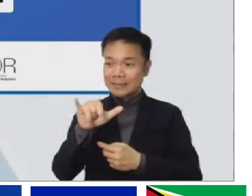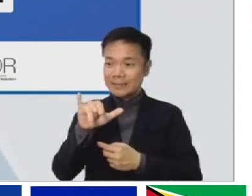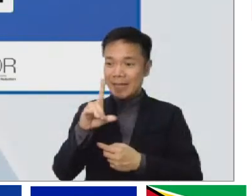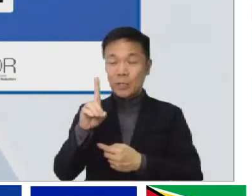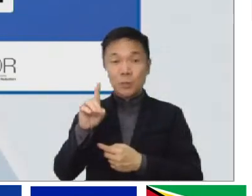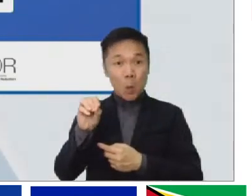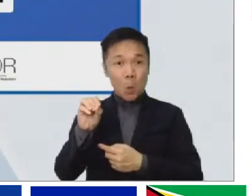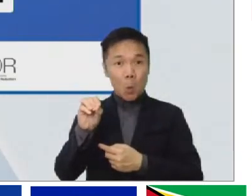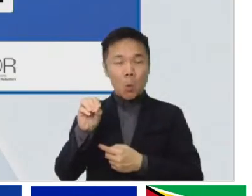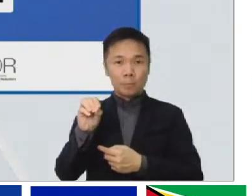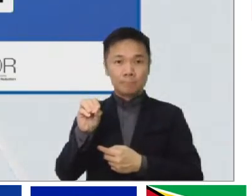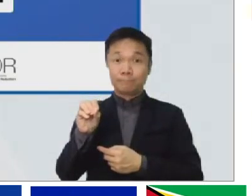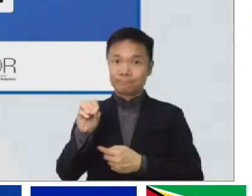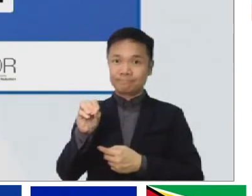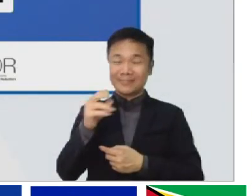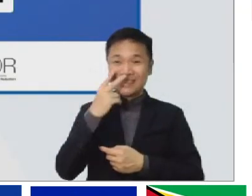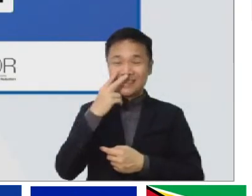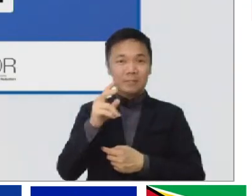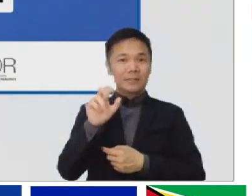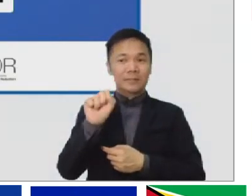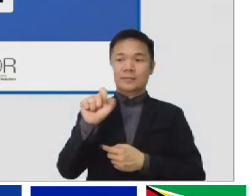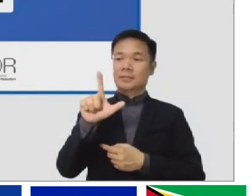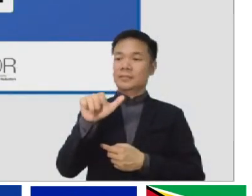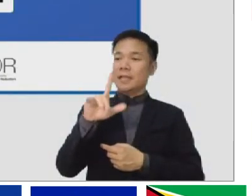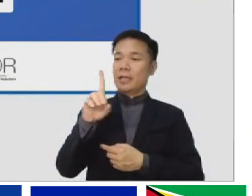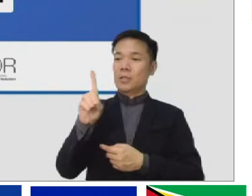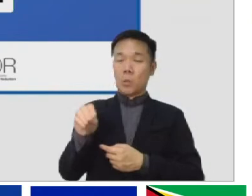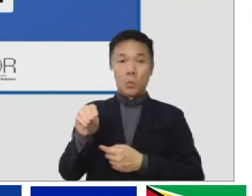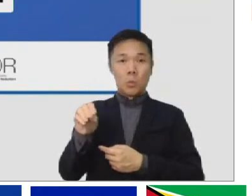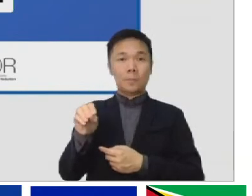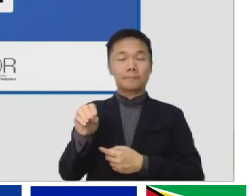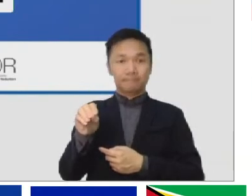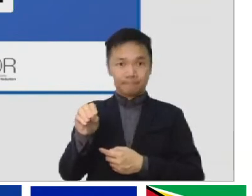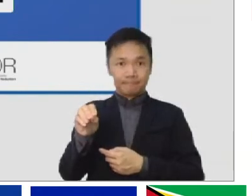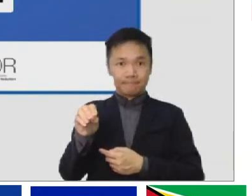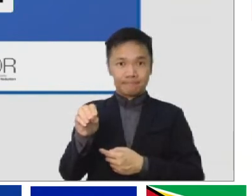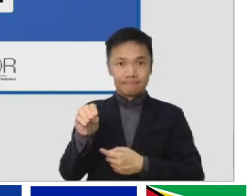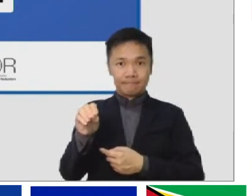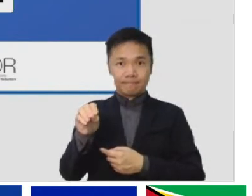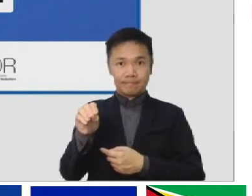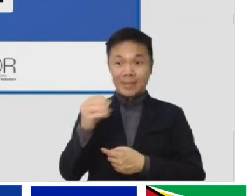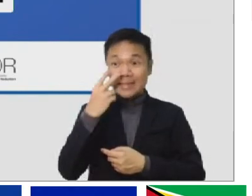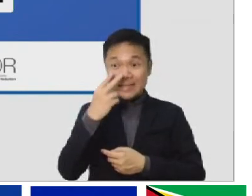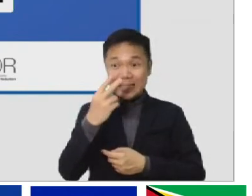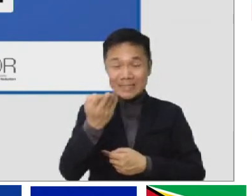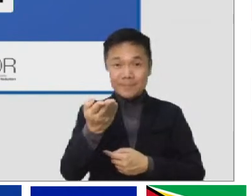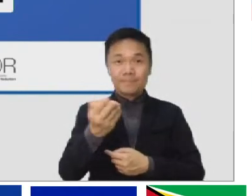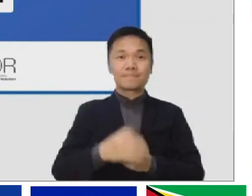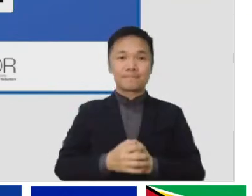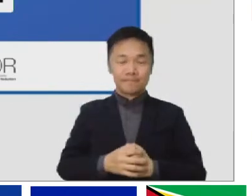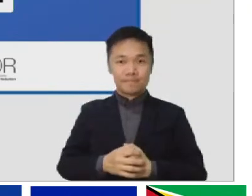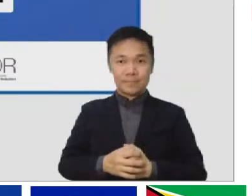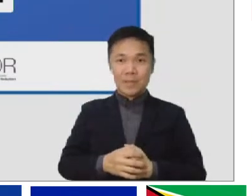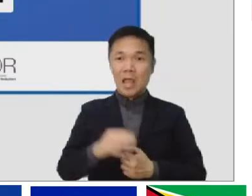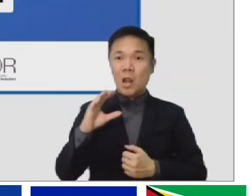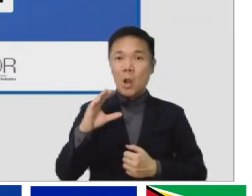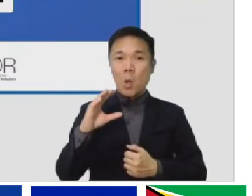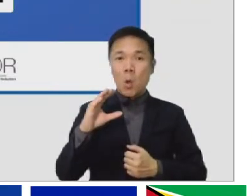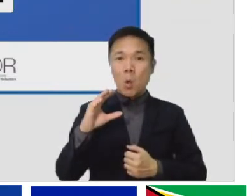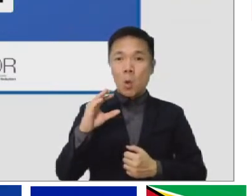go to slido.com, it will ask you for a code. The code